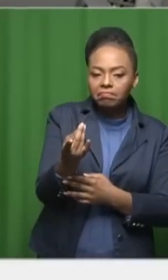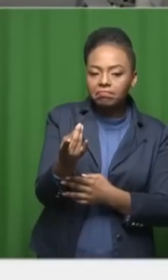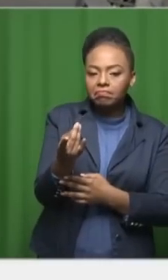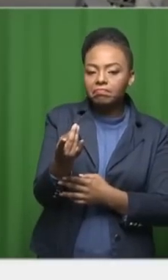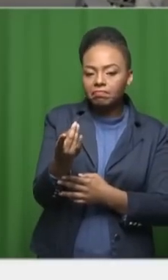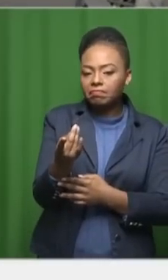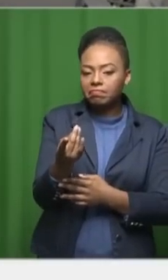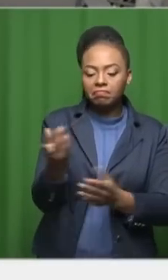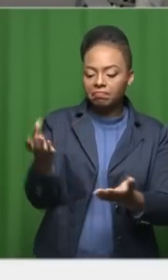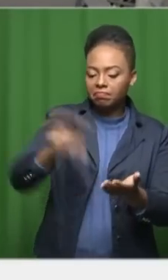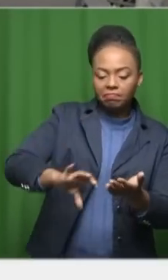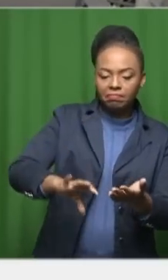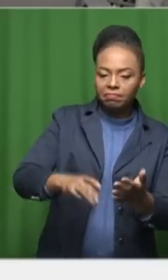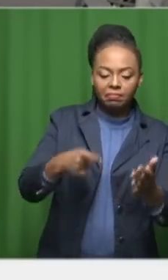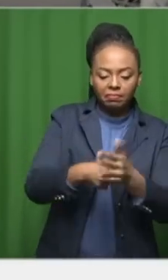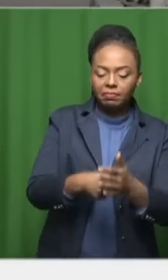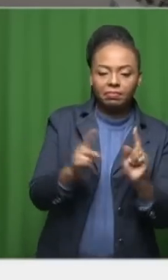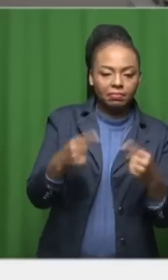and